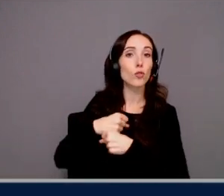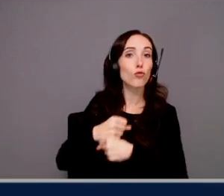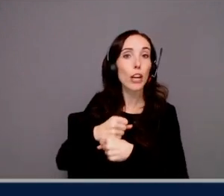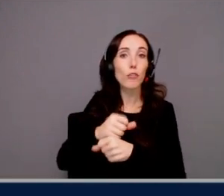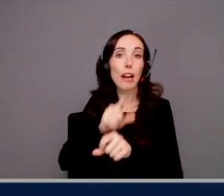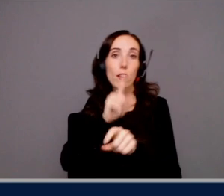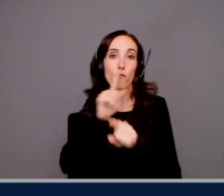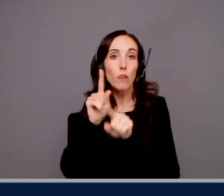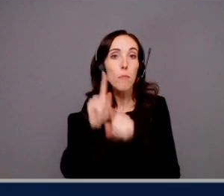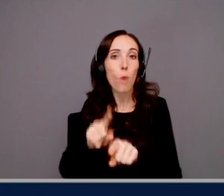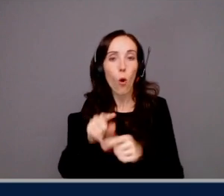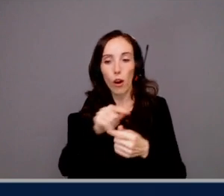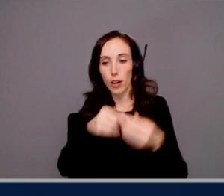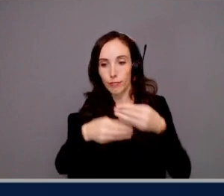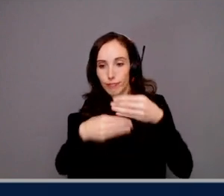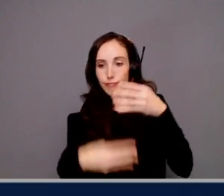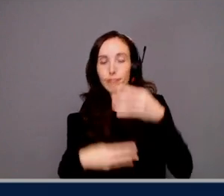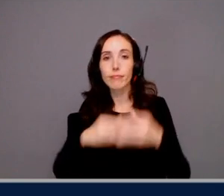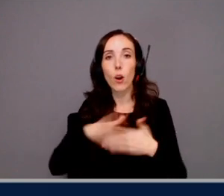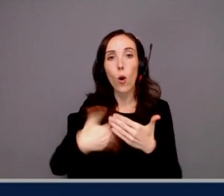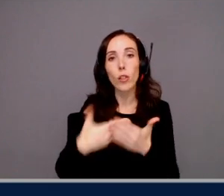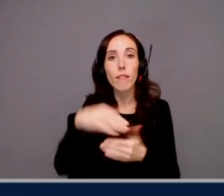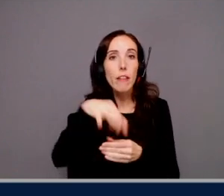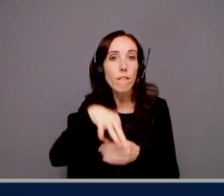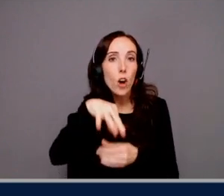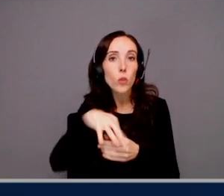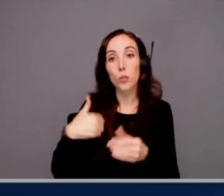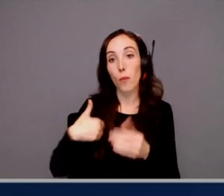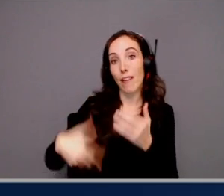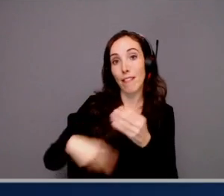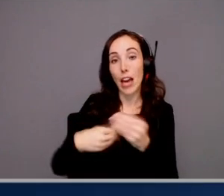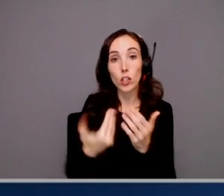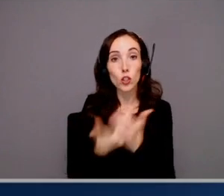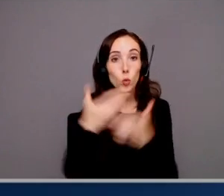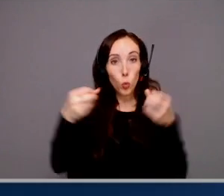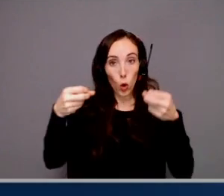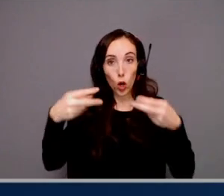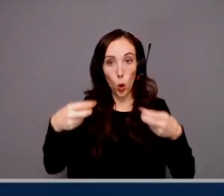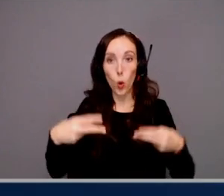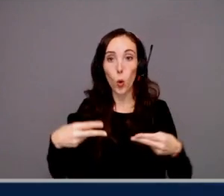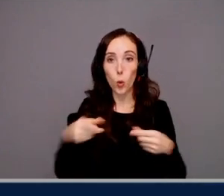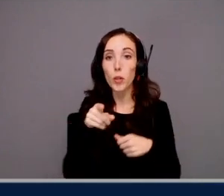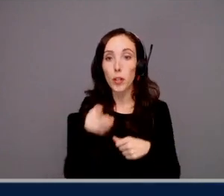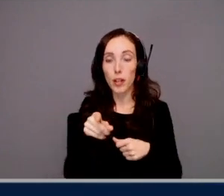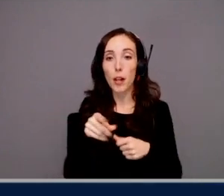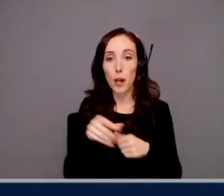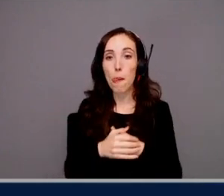of the votes. So I have added some new code into.